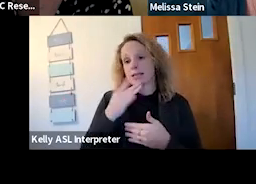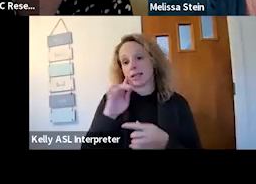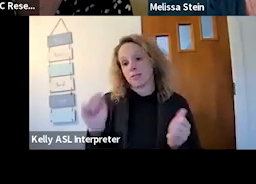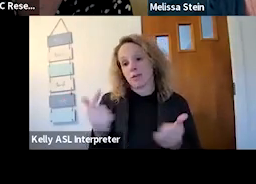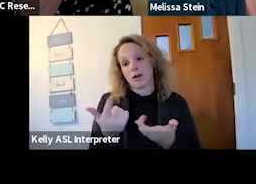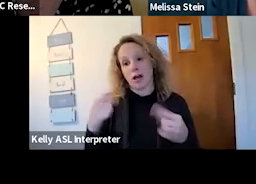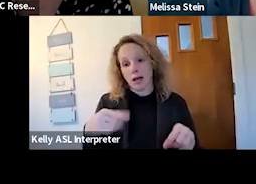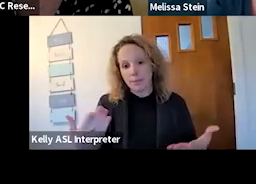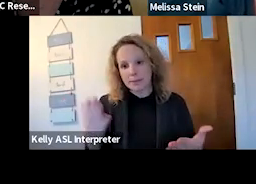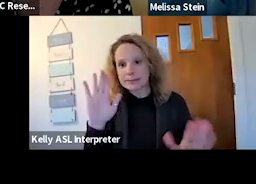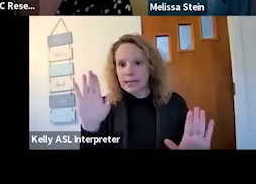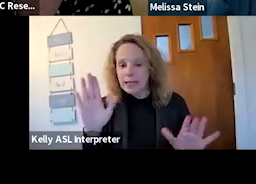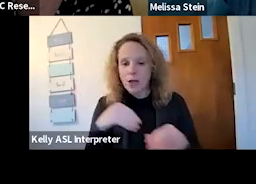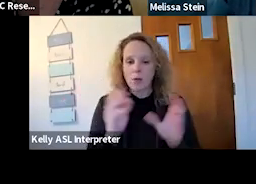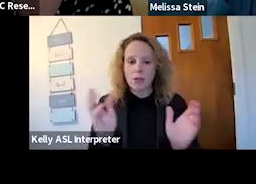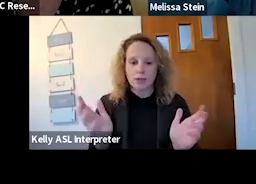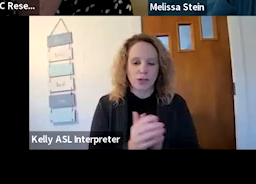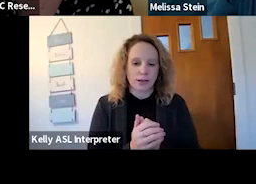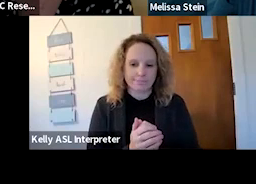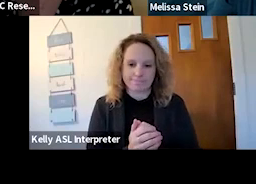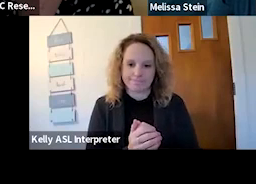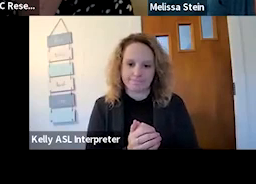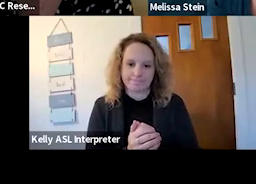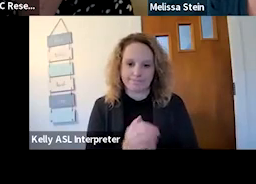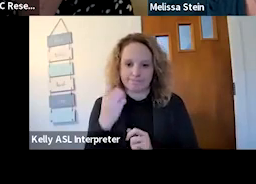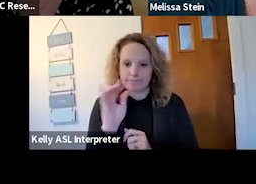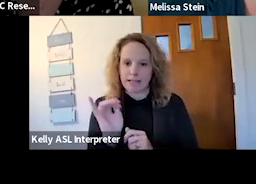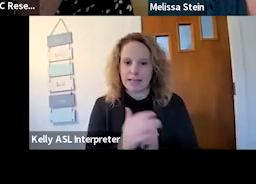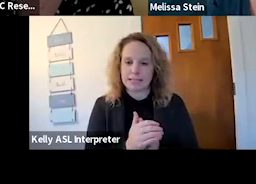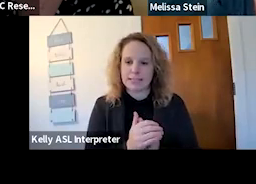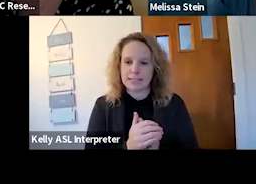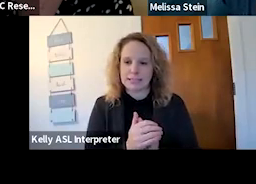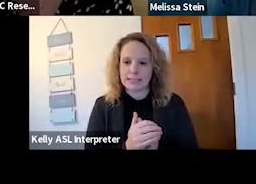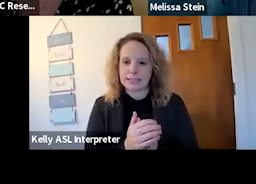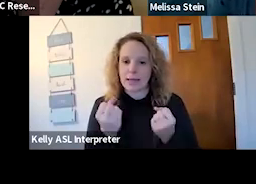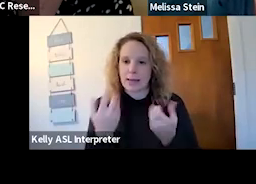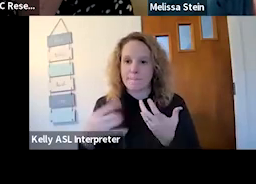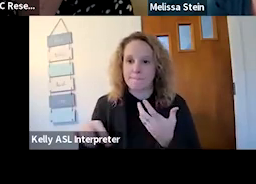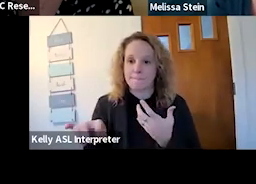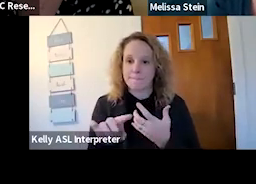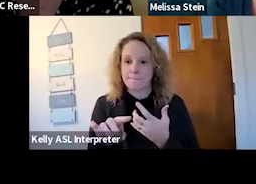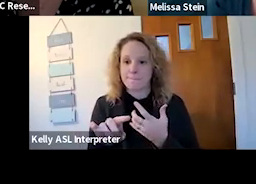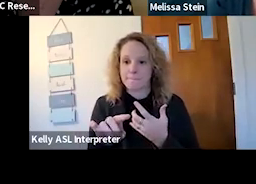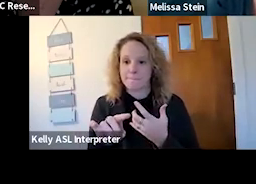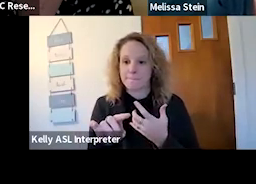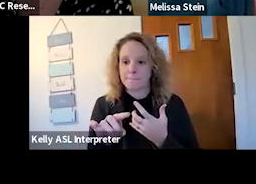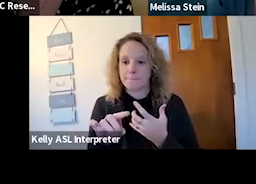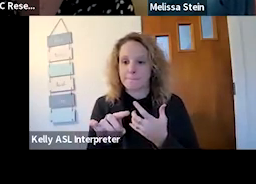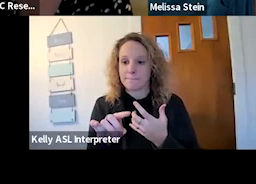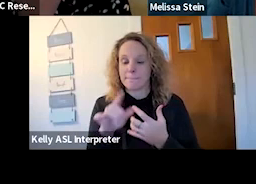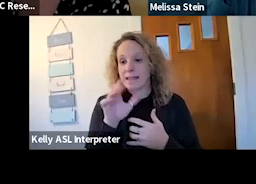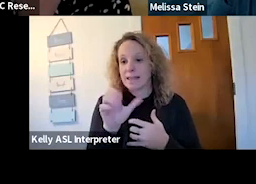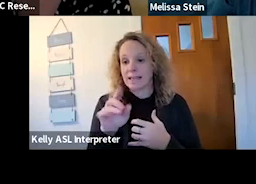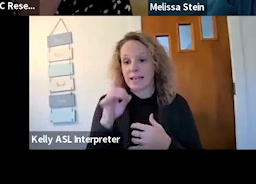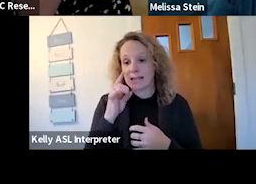have said hello in the chat. It looks like a majority of you, this is not usually the case, but it looks